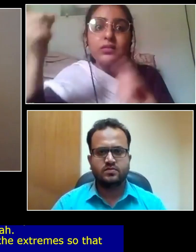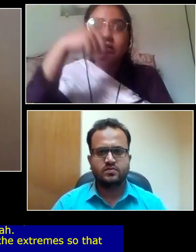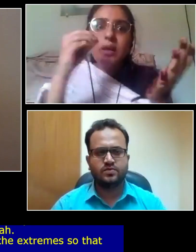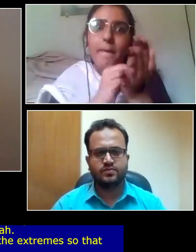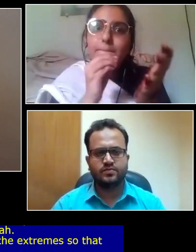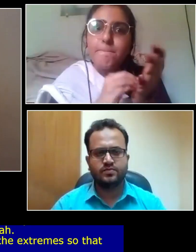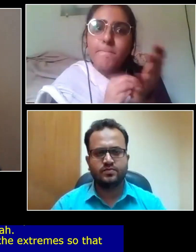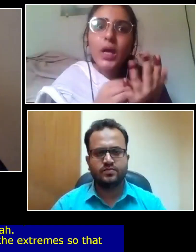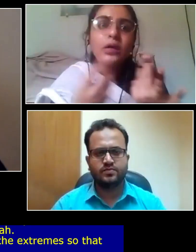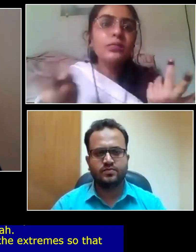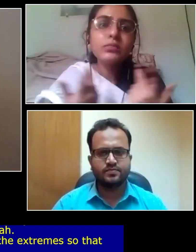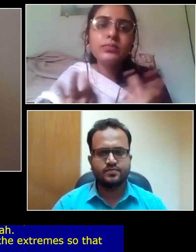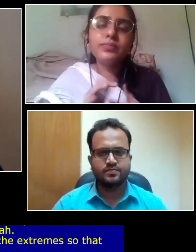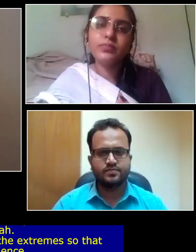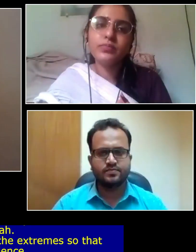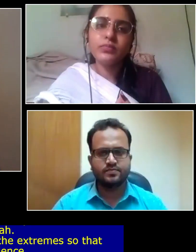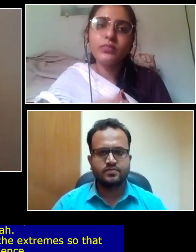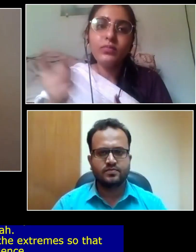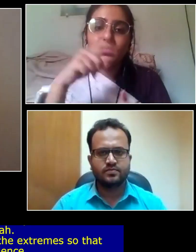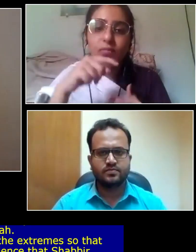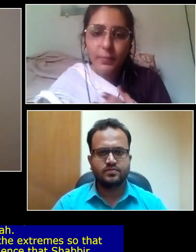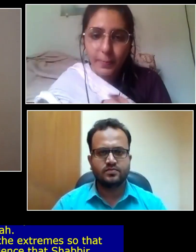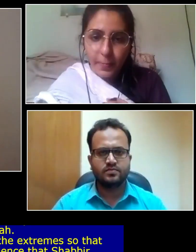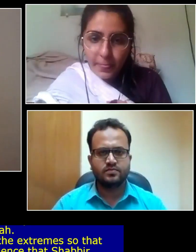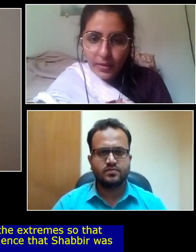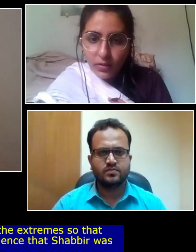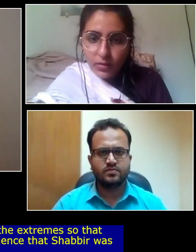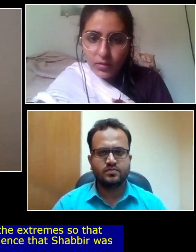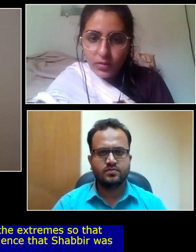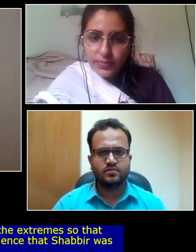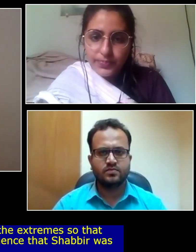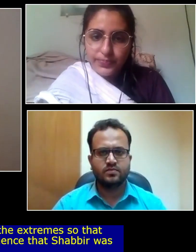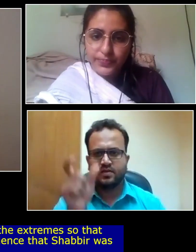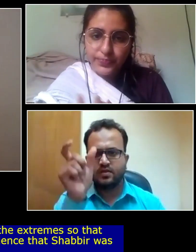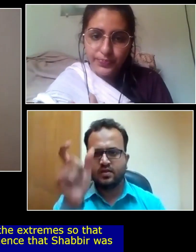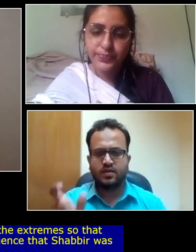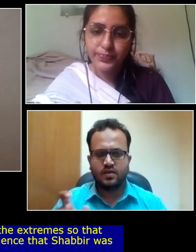of the experience that Shabbir was asking me to comment upon.